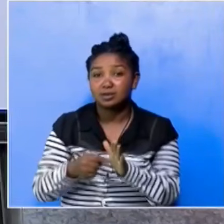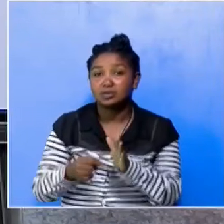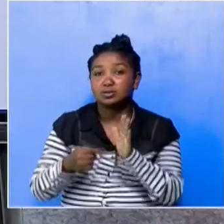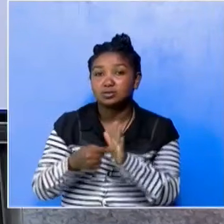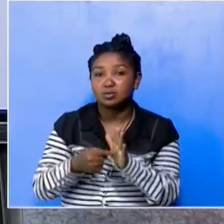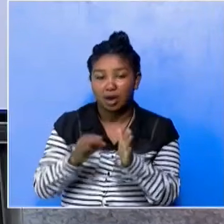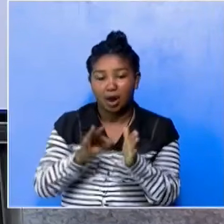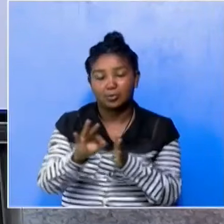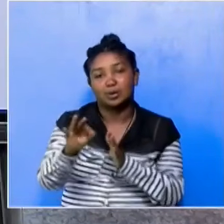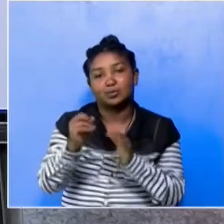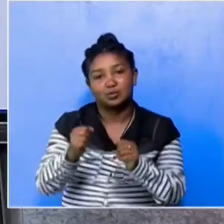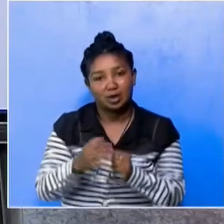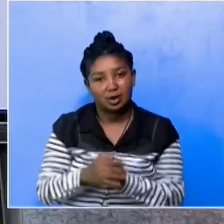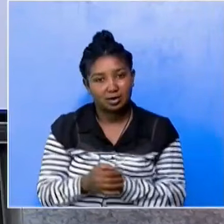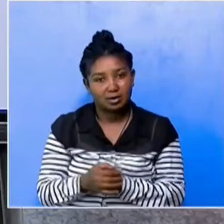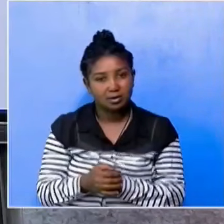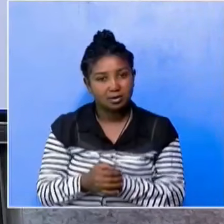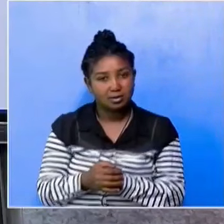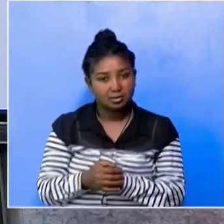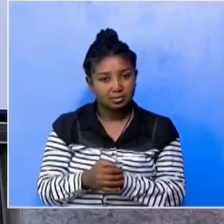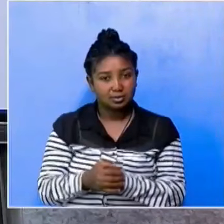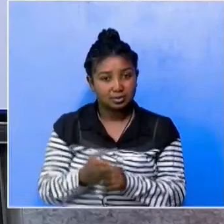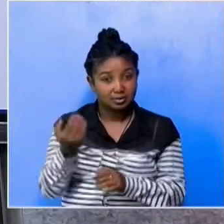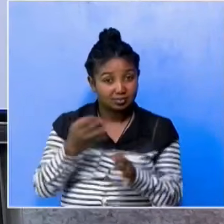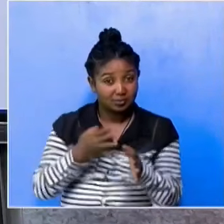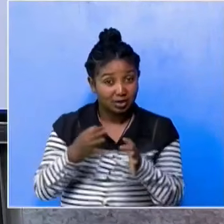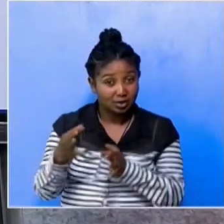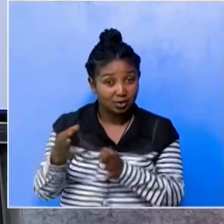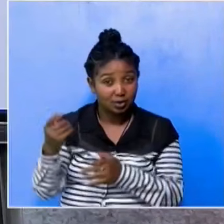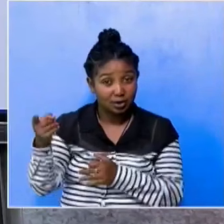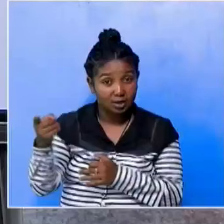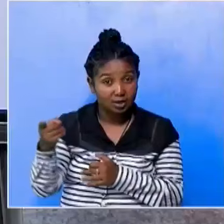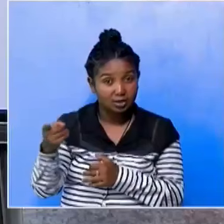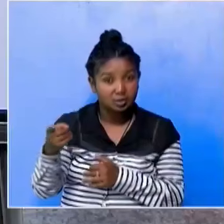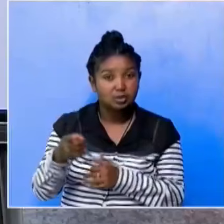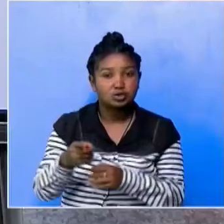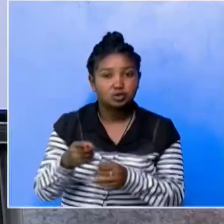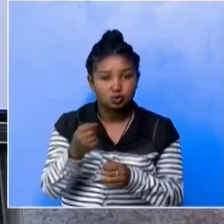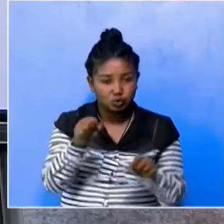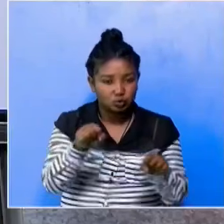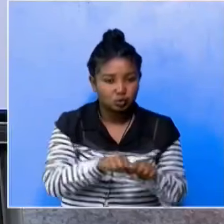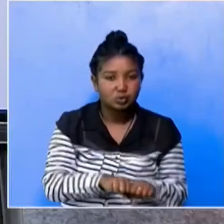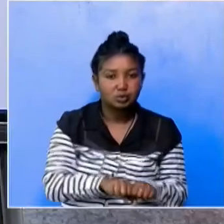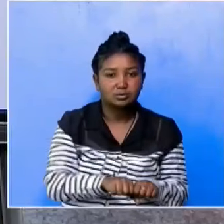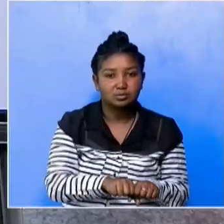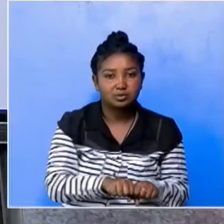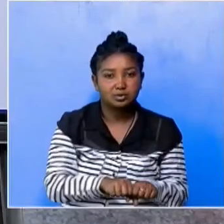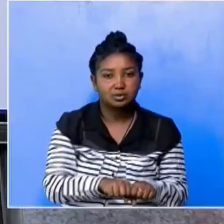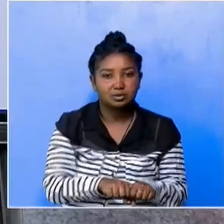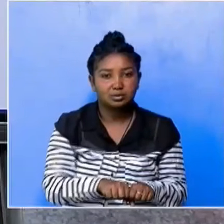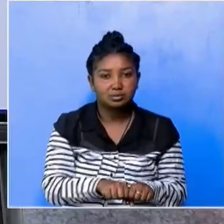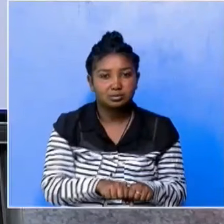is countable. As we said so far. Here, shoes is just